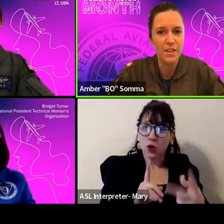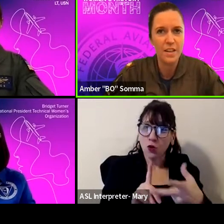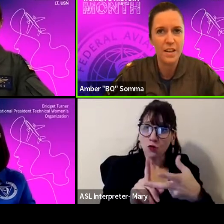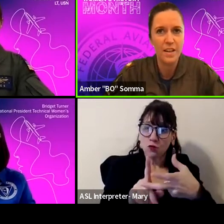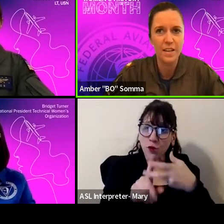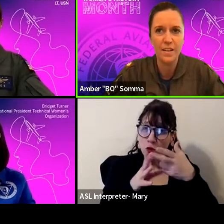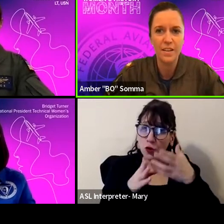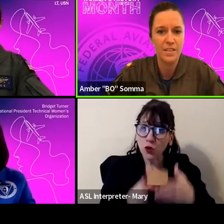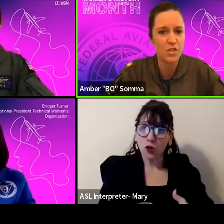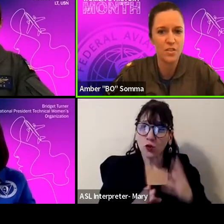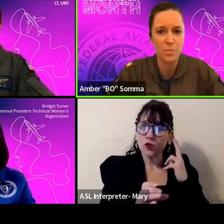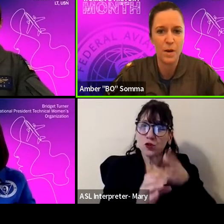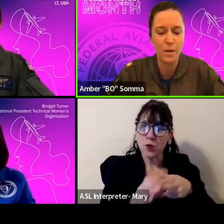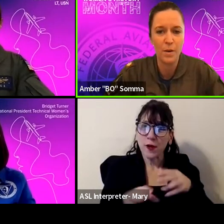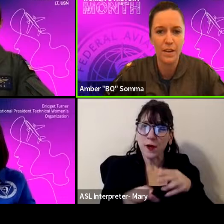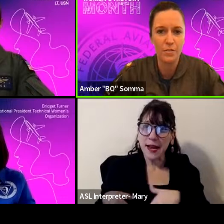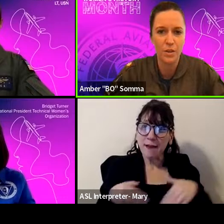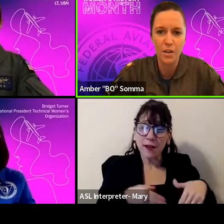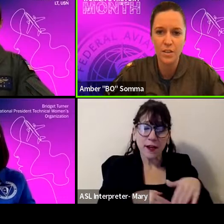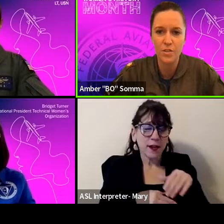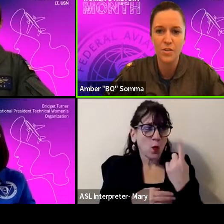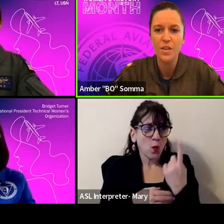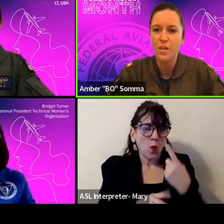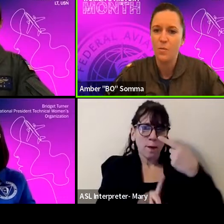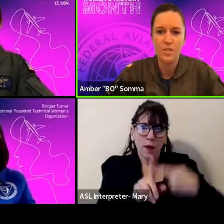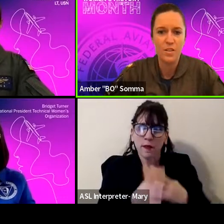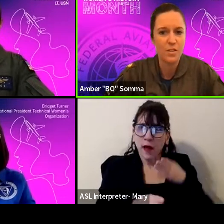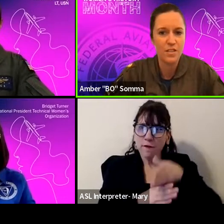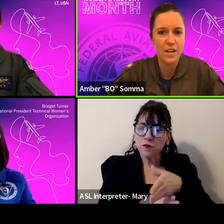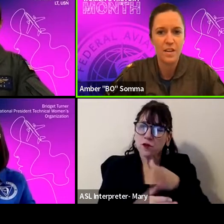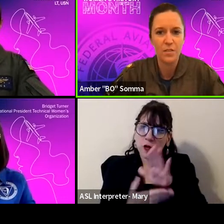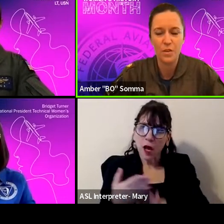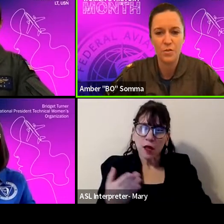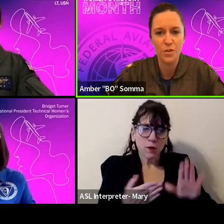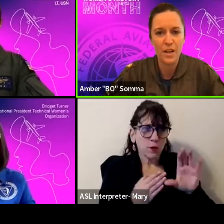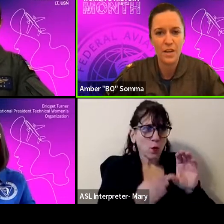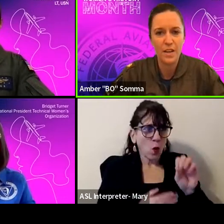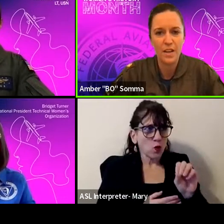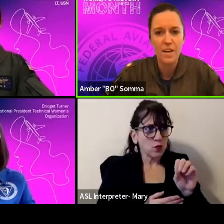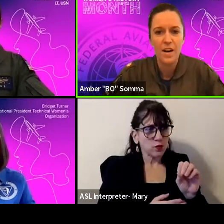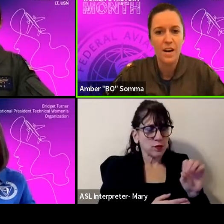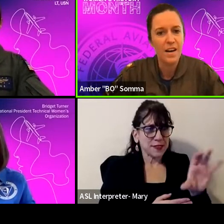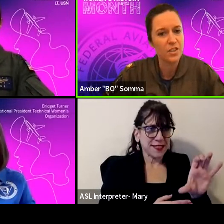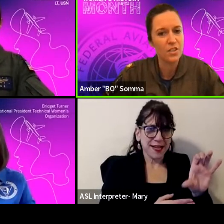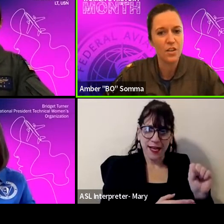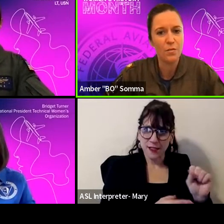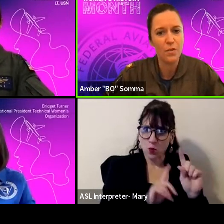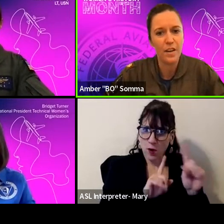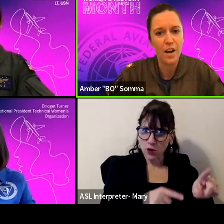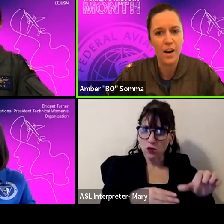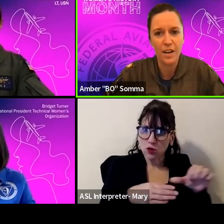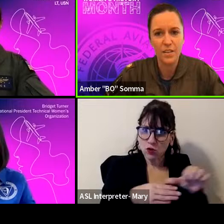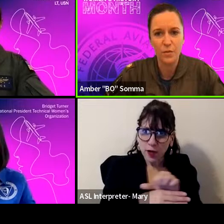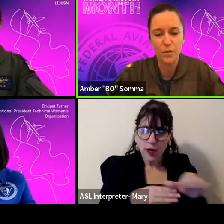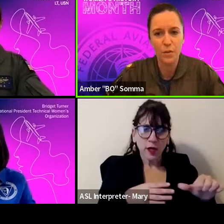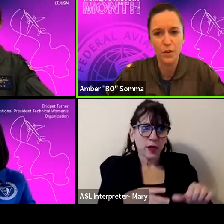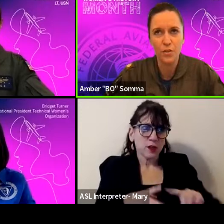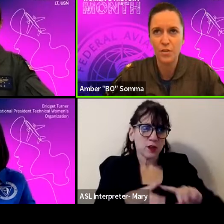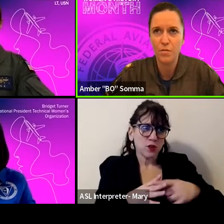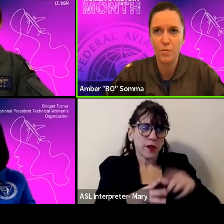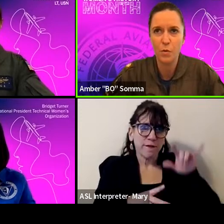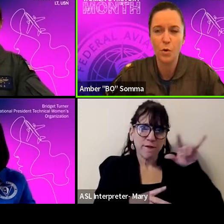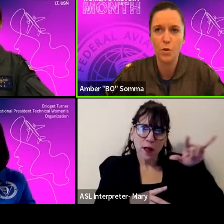joined the Navy, and just about a month after college, went to OCS, went through training, actually started flying Hawkeyes